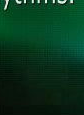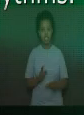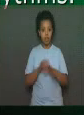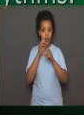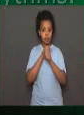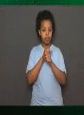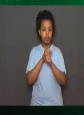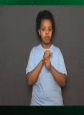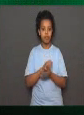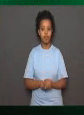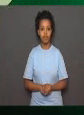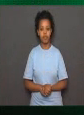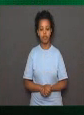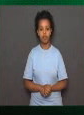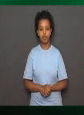Time's up.